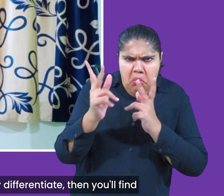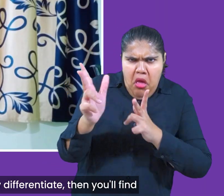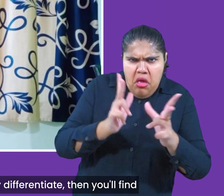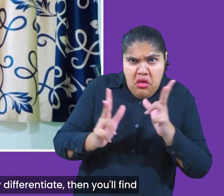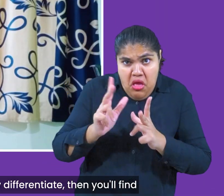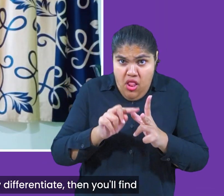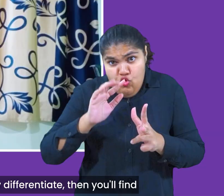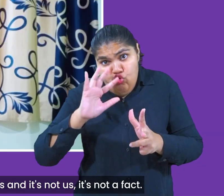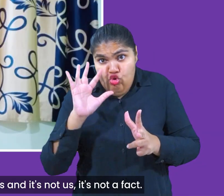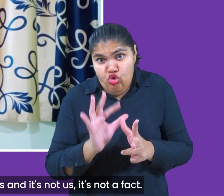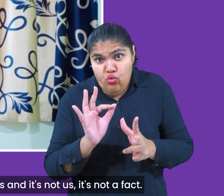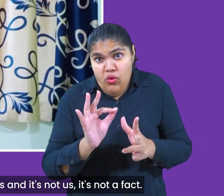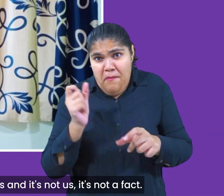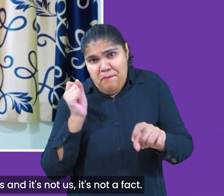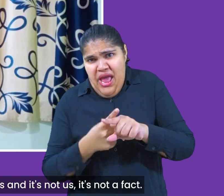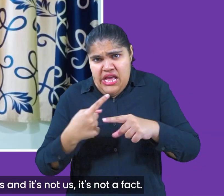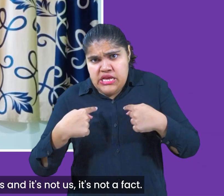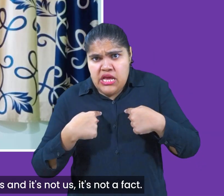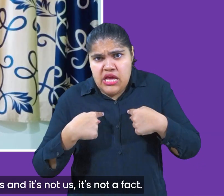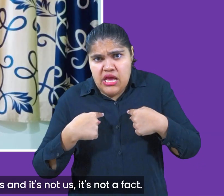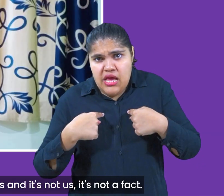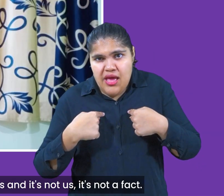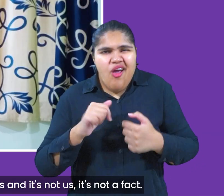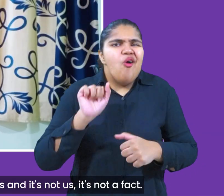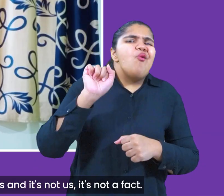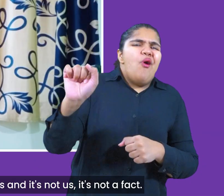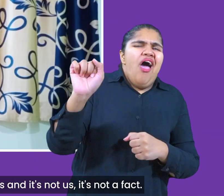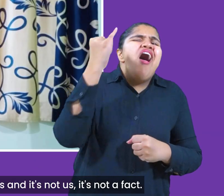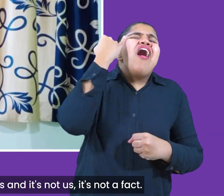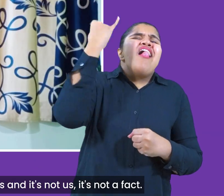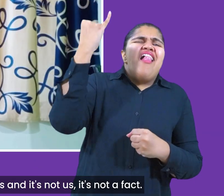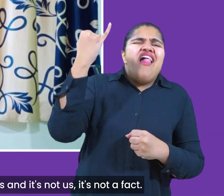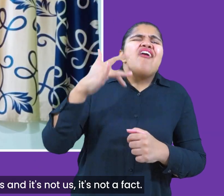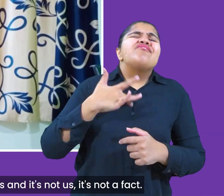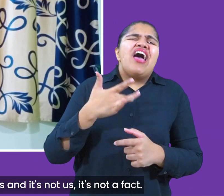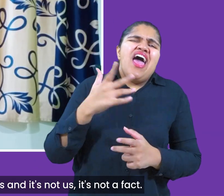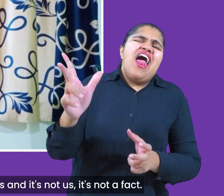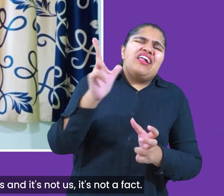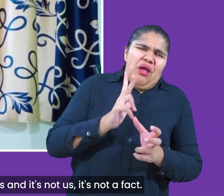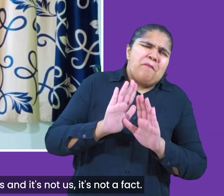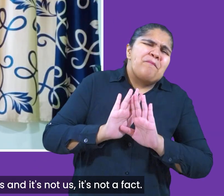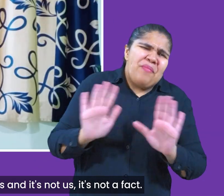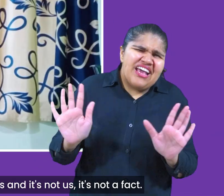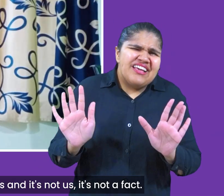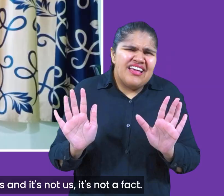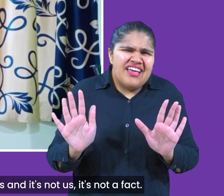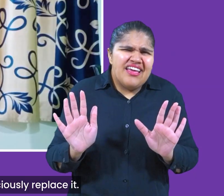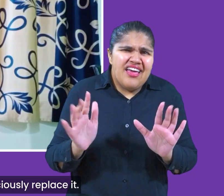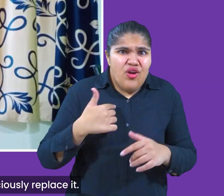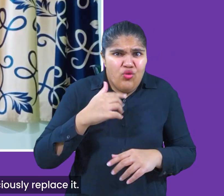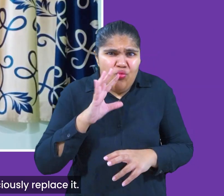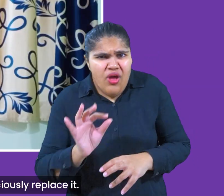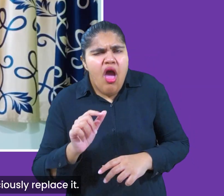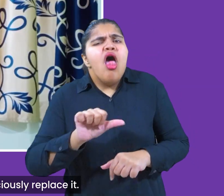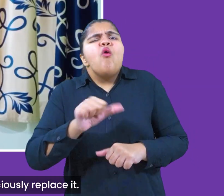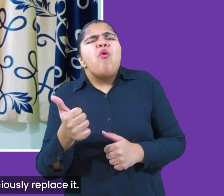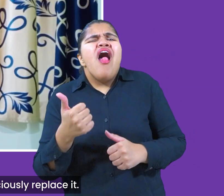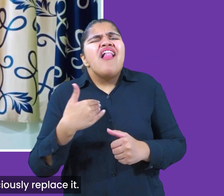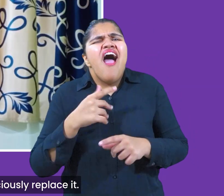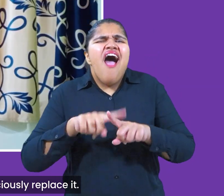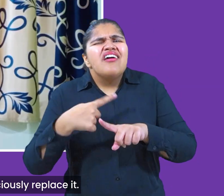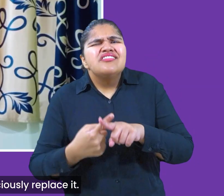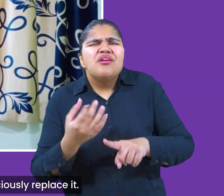actually differentiate, then you'll find out that most of them are opinions of others, and it's not us. It's not a fact. So that time we need